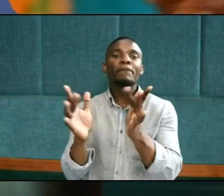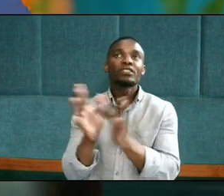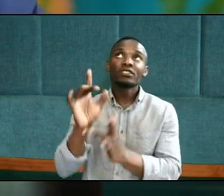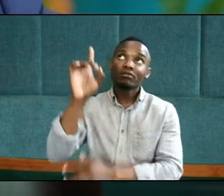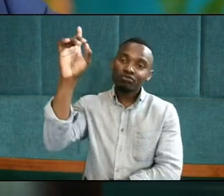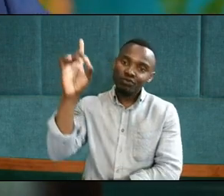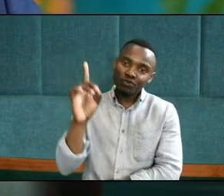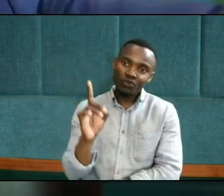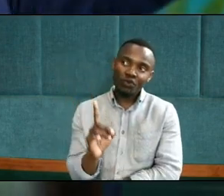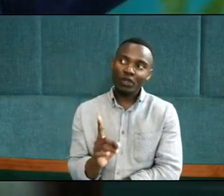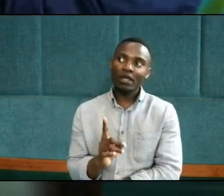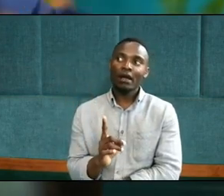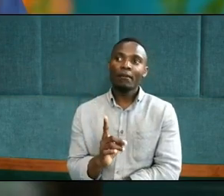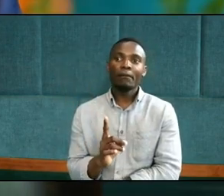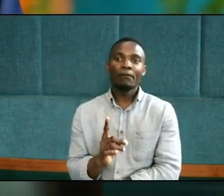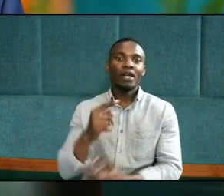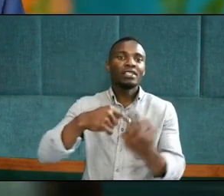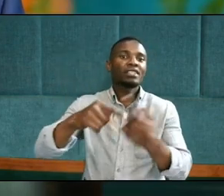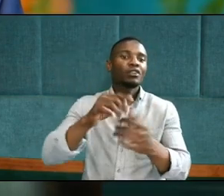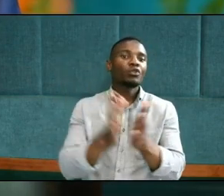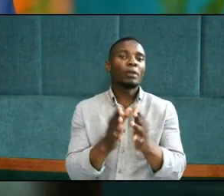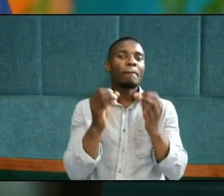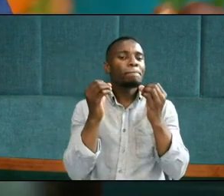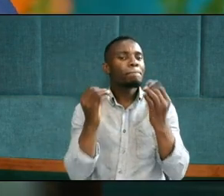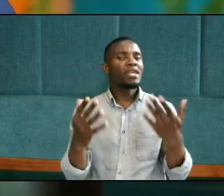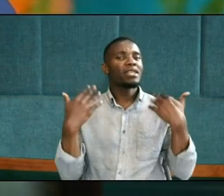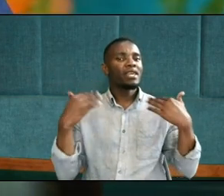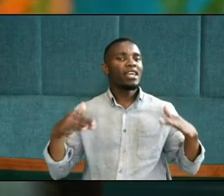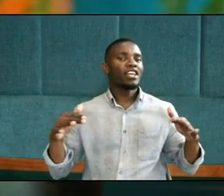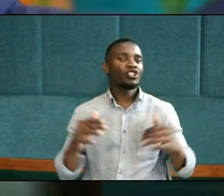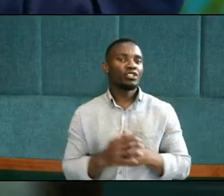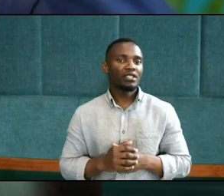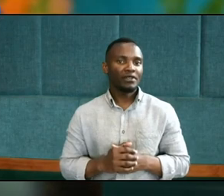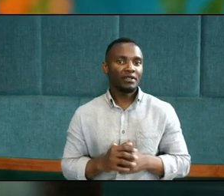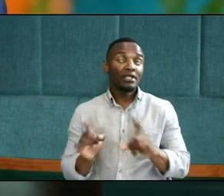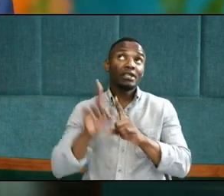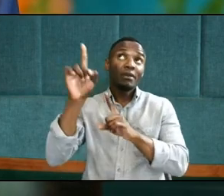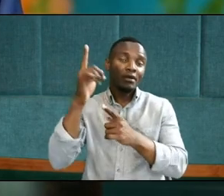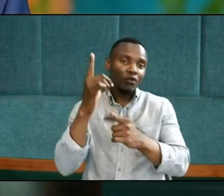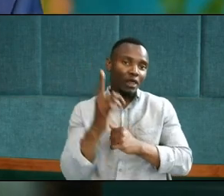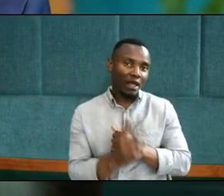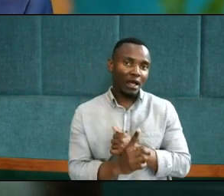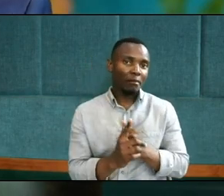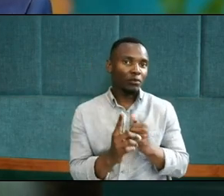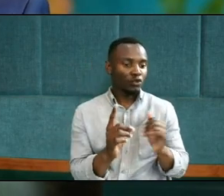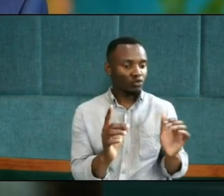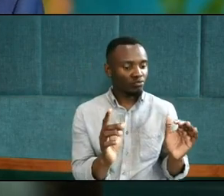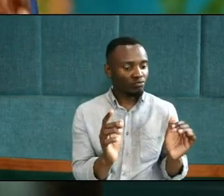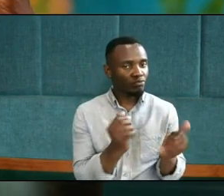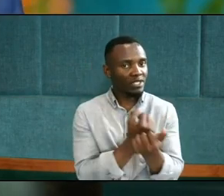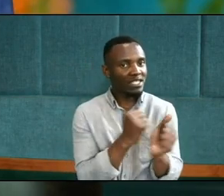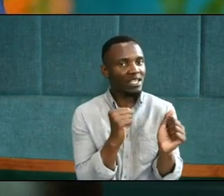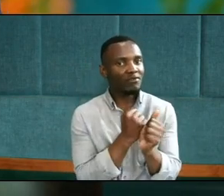to come surrounded by billions of angels. And he'll come and take billions of those who have accepted the invitation.